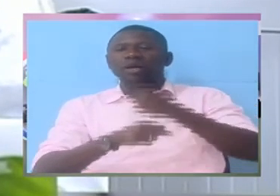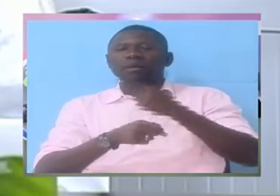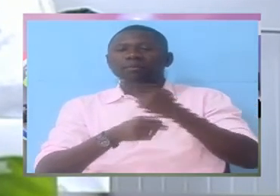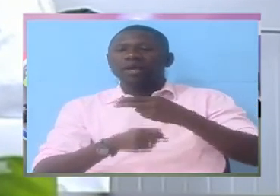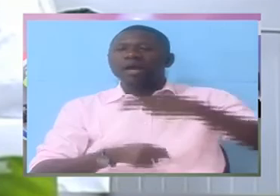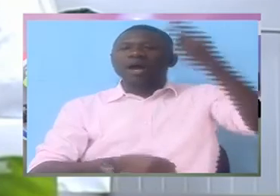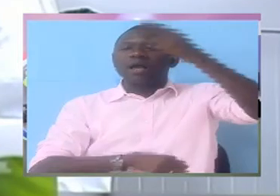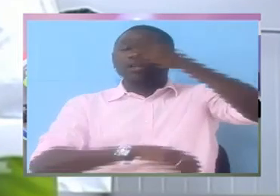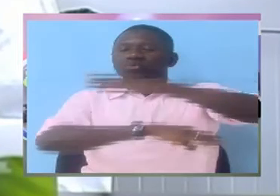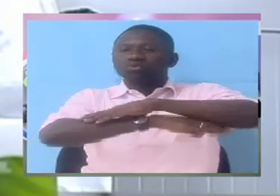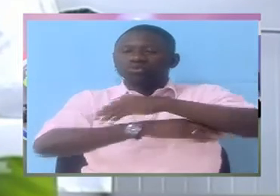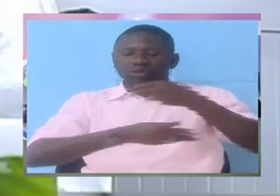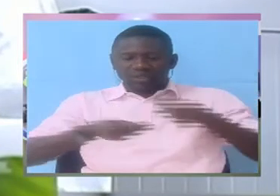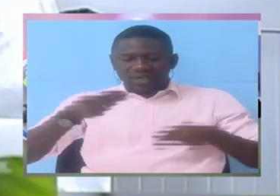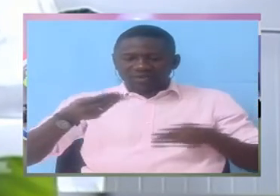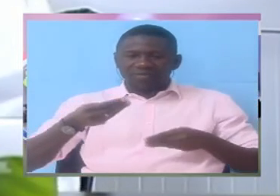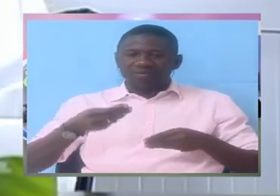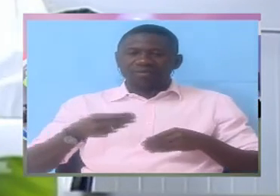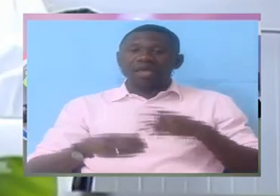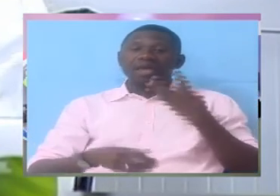pass mark.